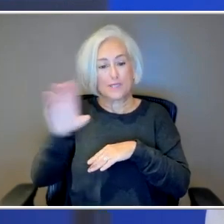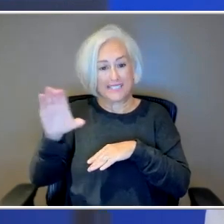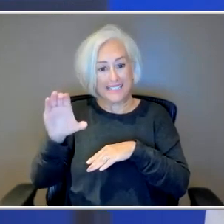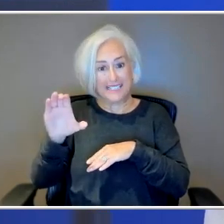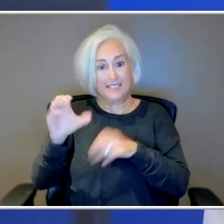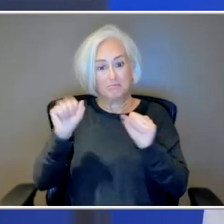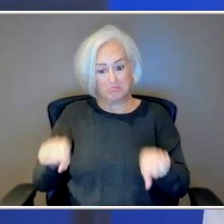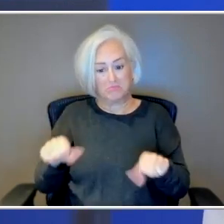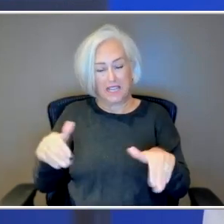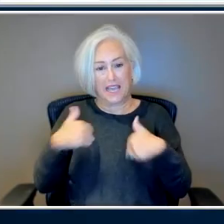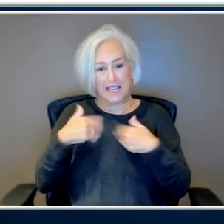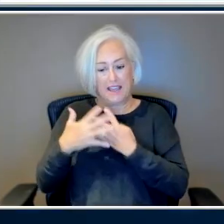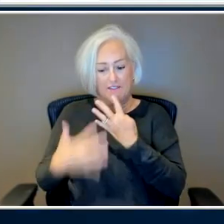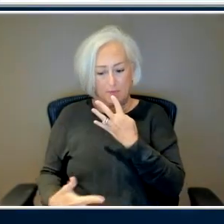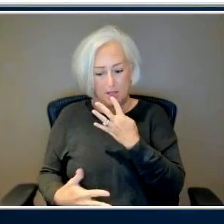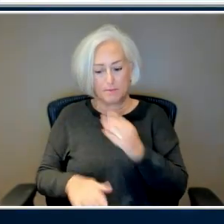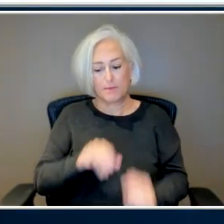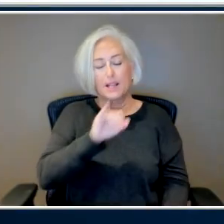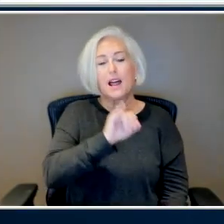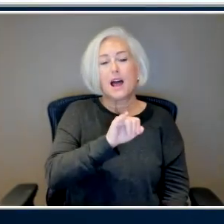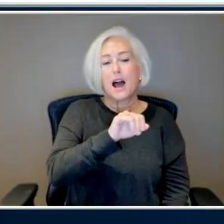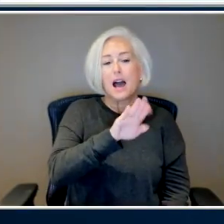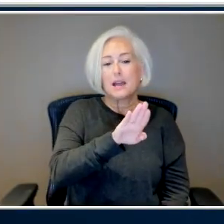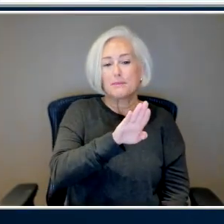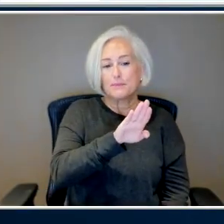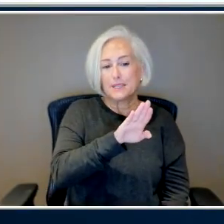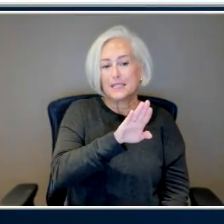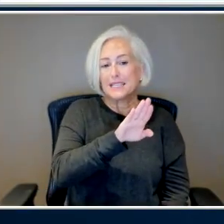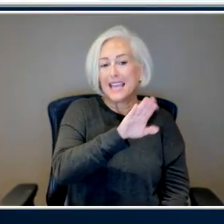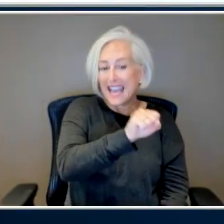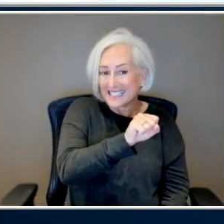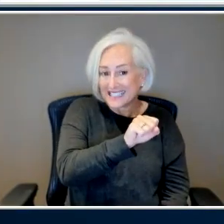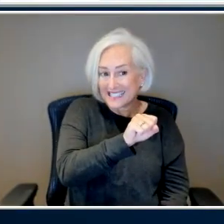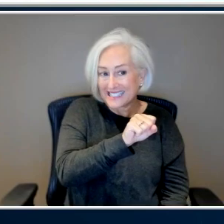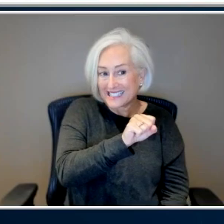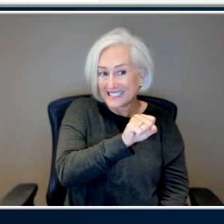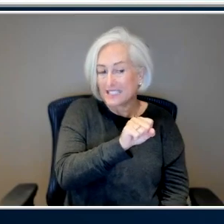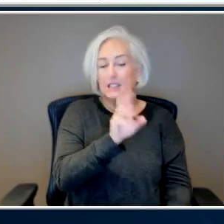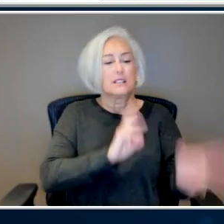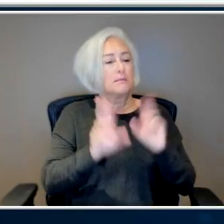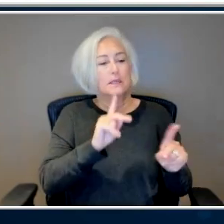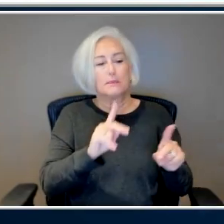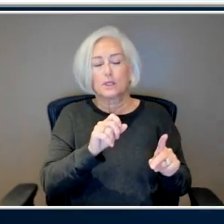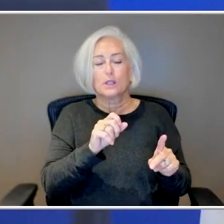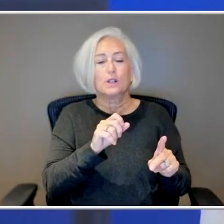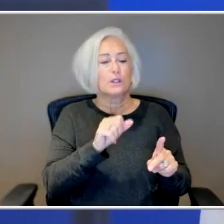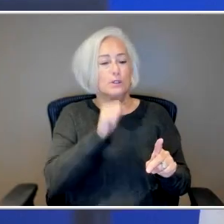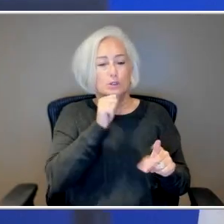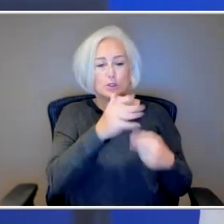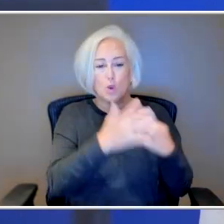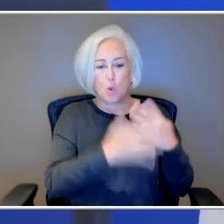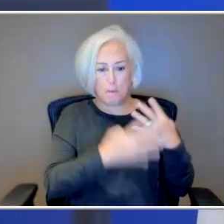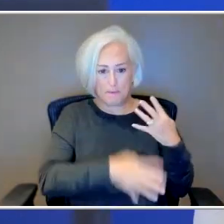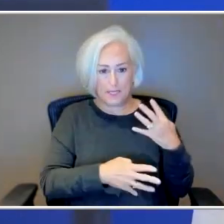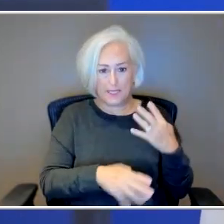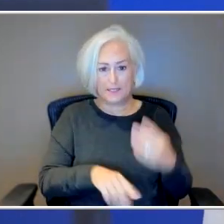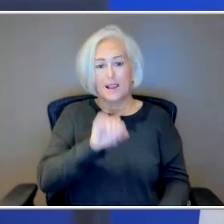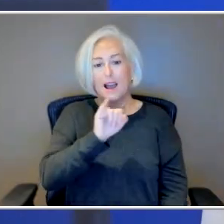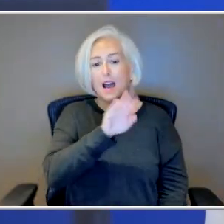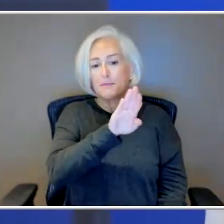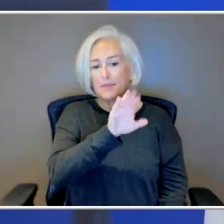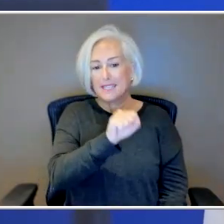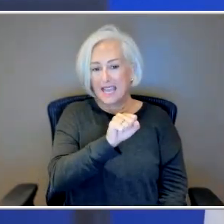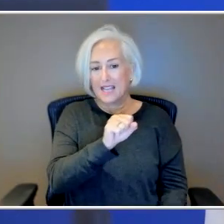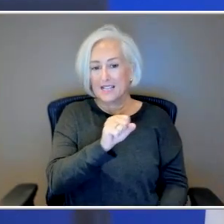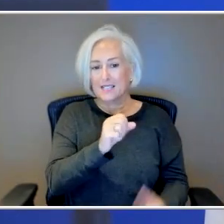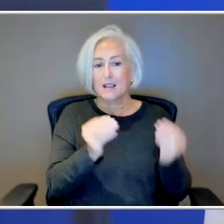rectal bleeding. So do a lot more of us have IBS and not know it because it's more manageable? It's actually way more common to have